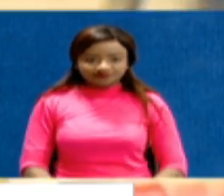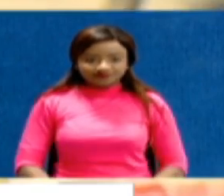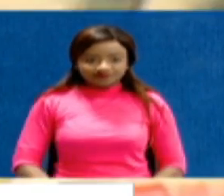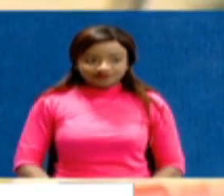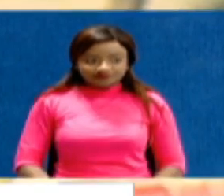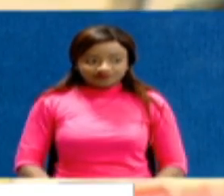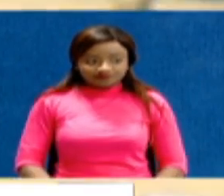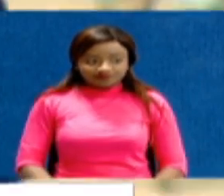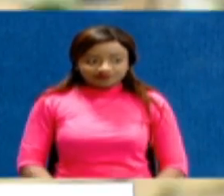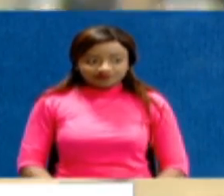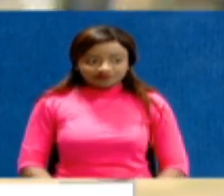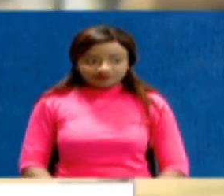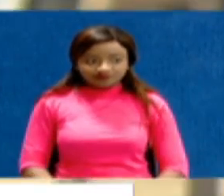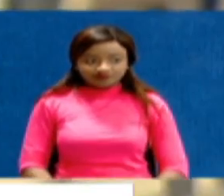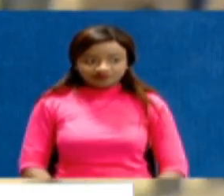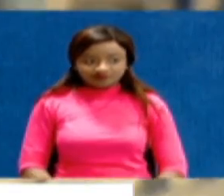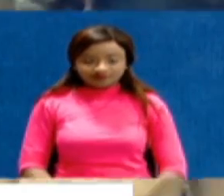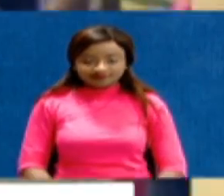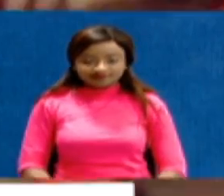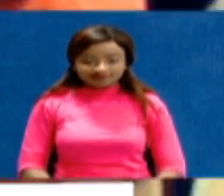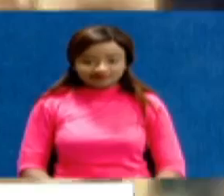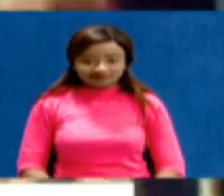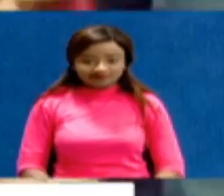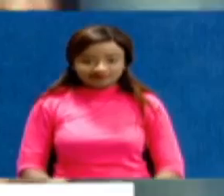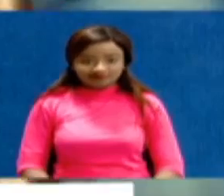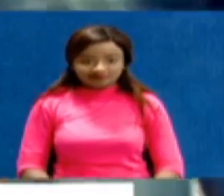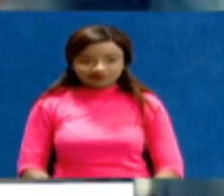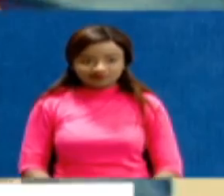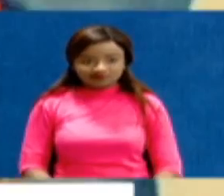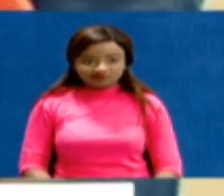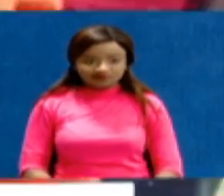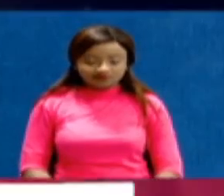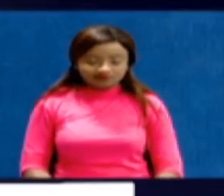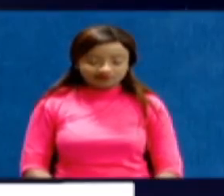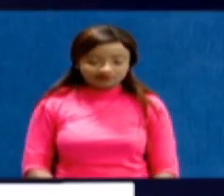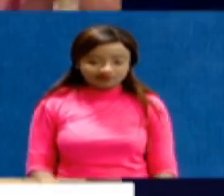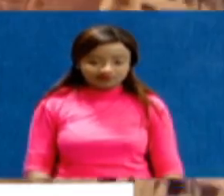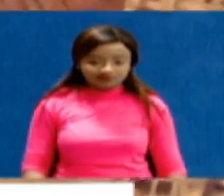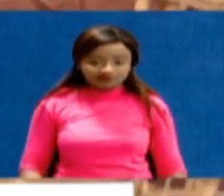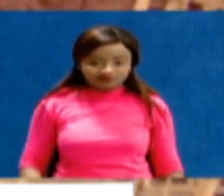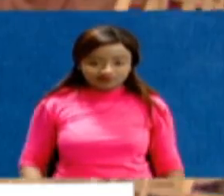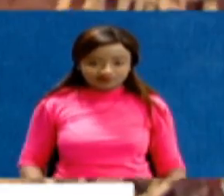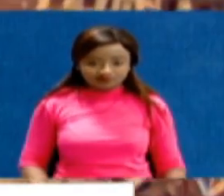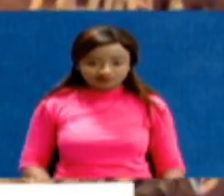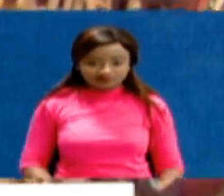Oh, the ones.